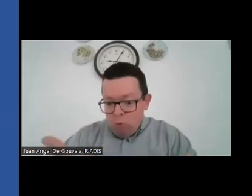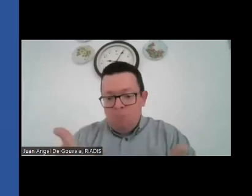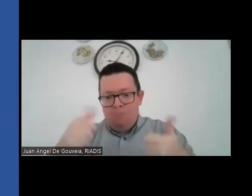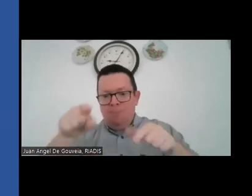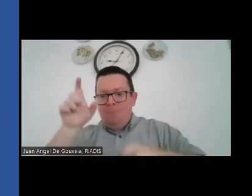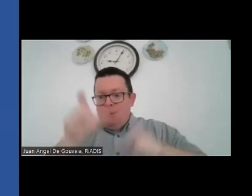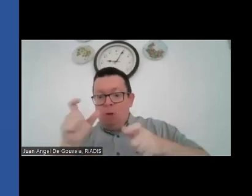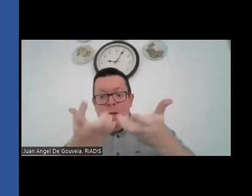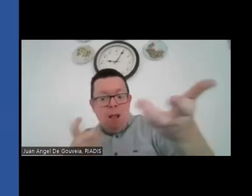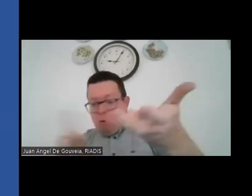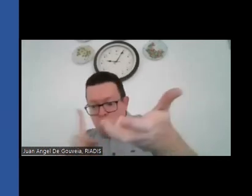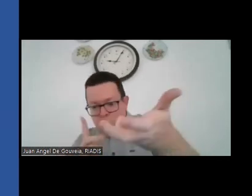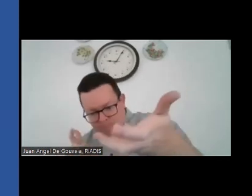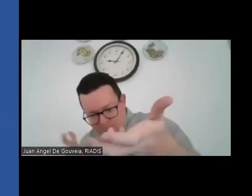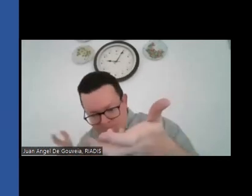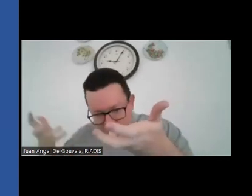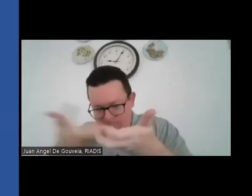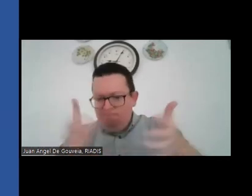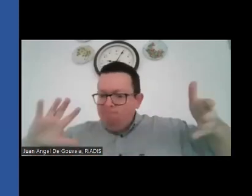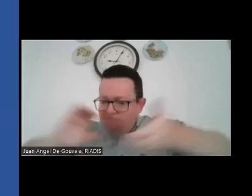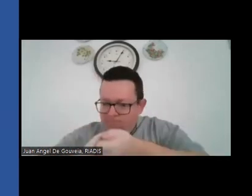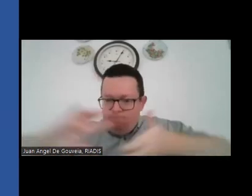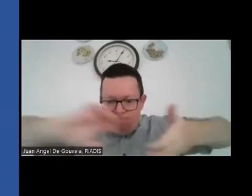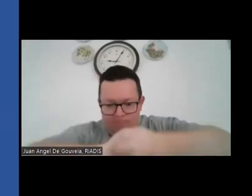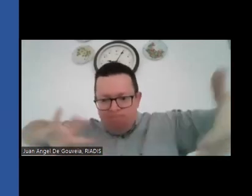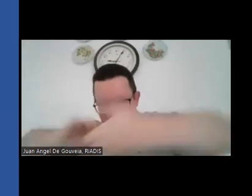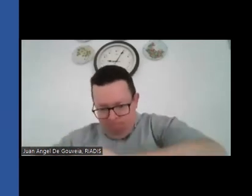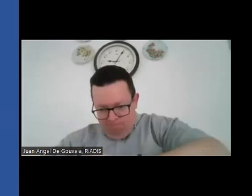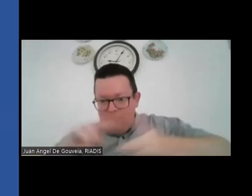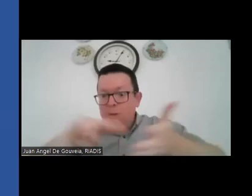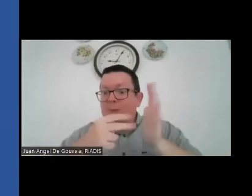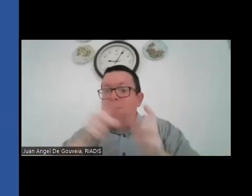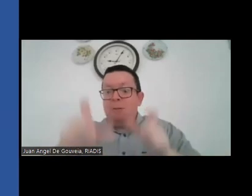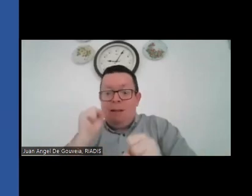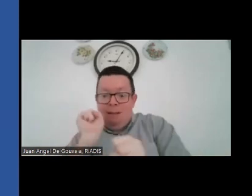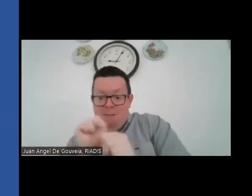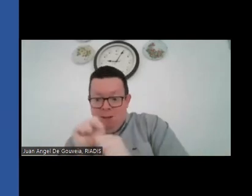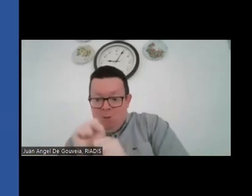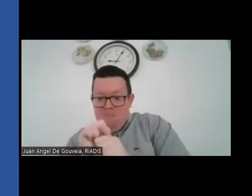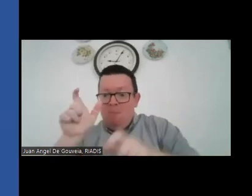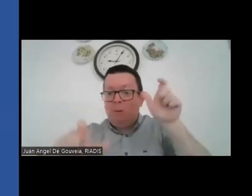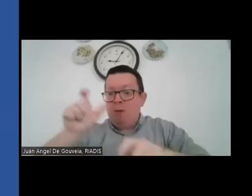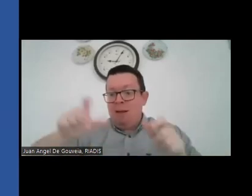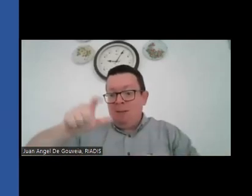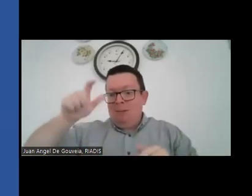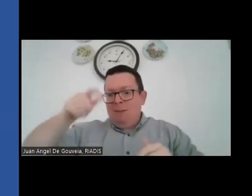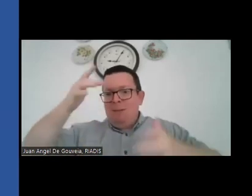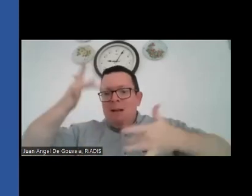which includes workers, patients, also with their